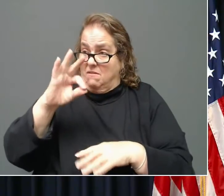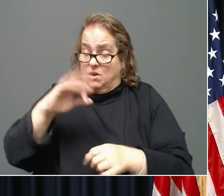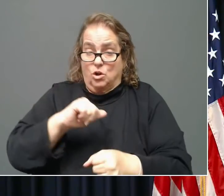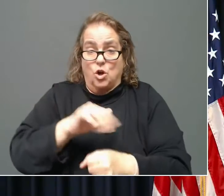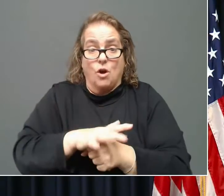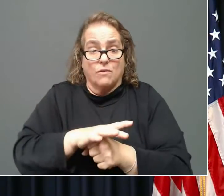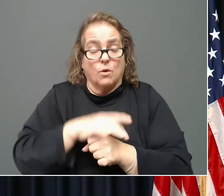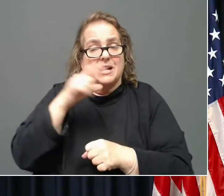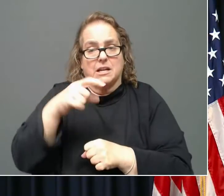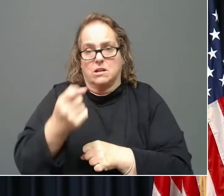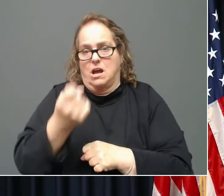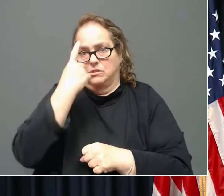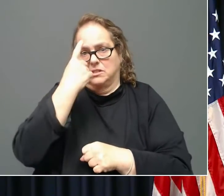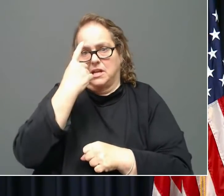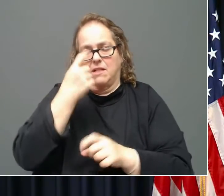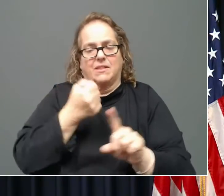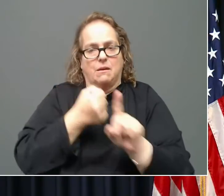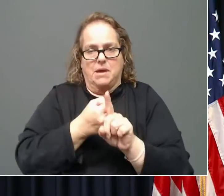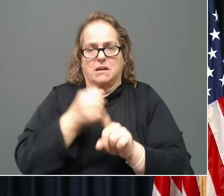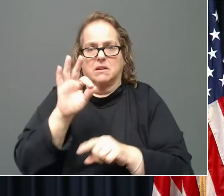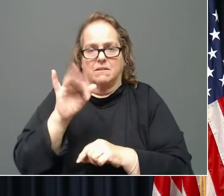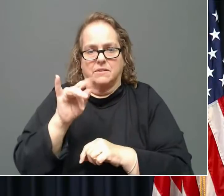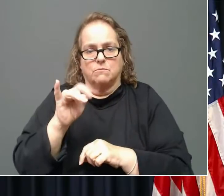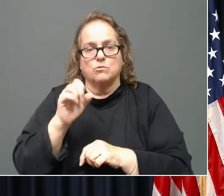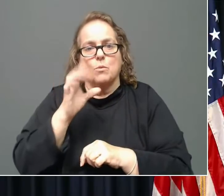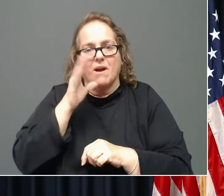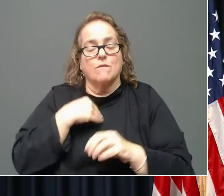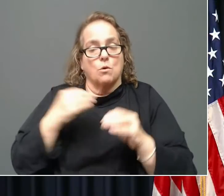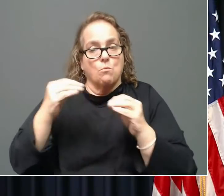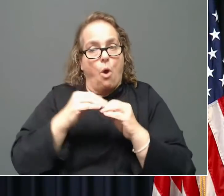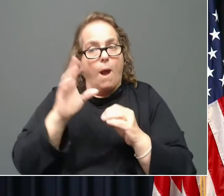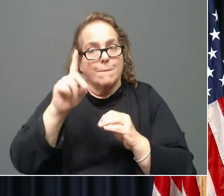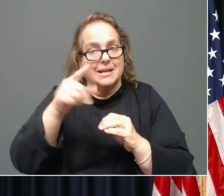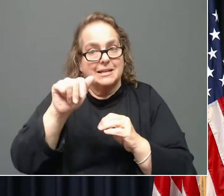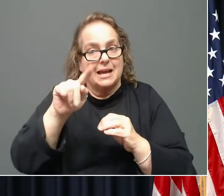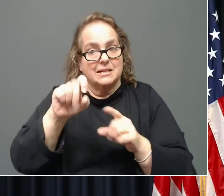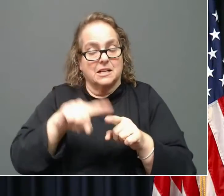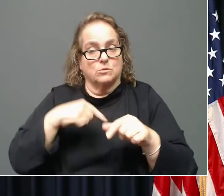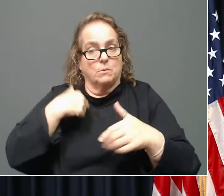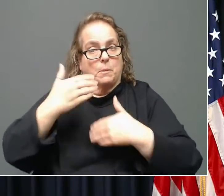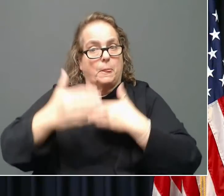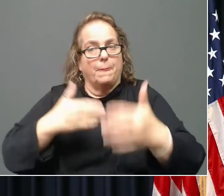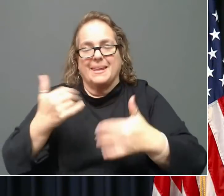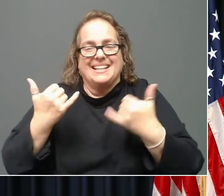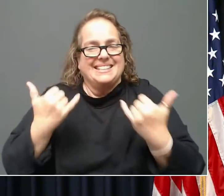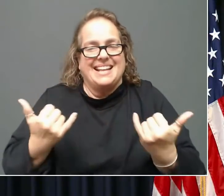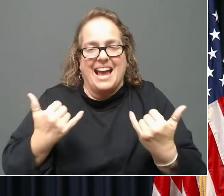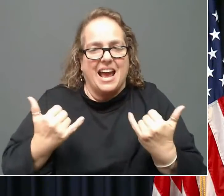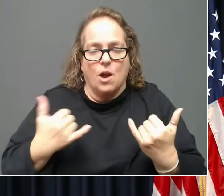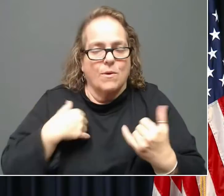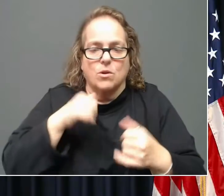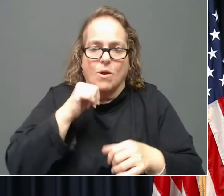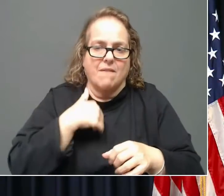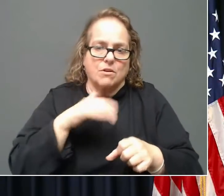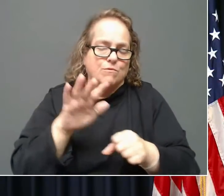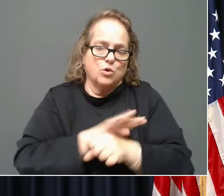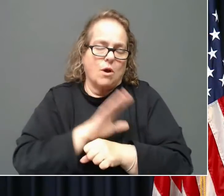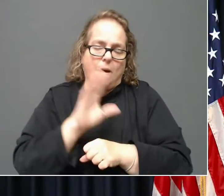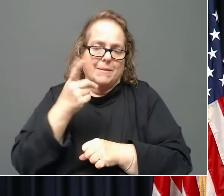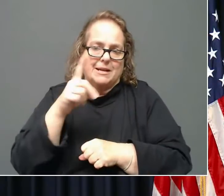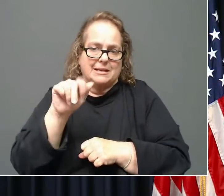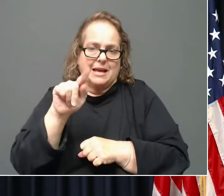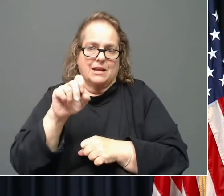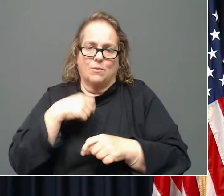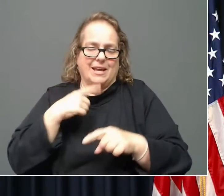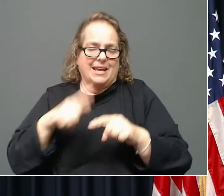understood. So we'll have more updates as we move forward. It's too premature to begin sharing